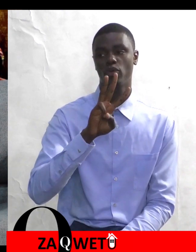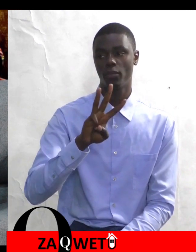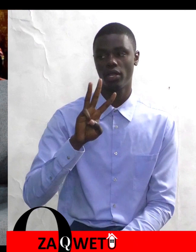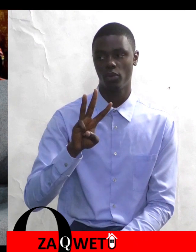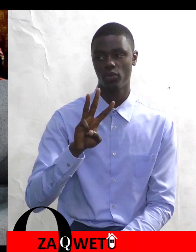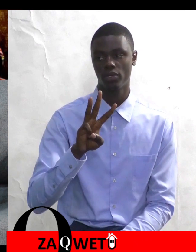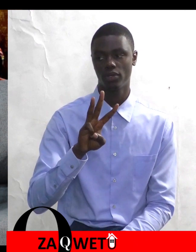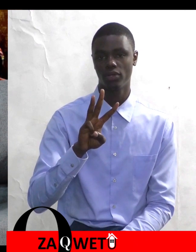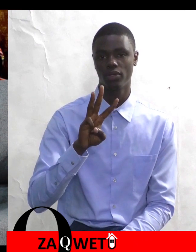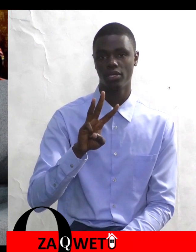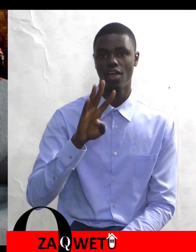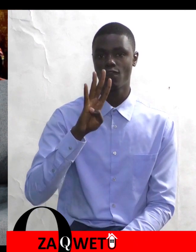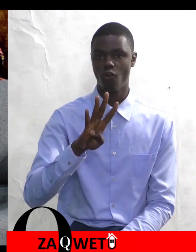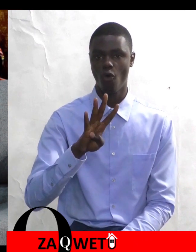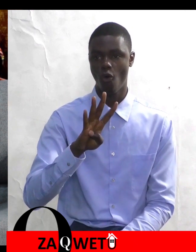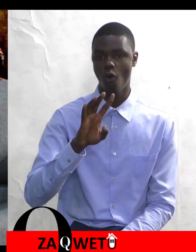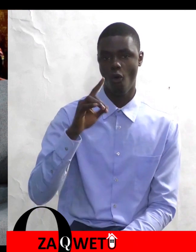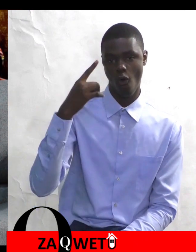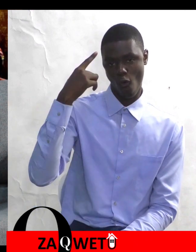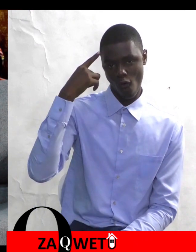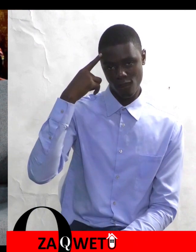YouTube, atawandikia.